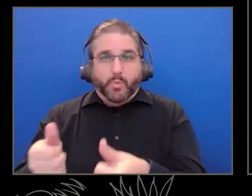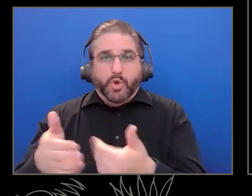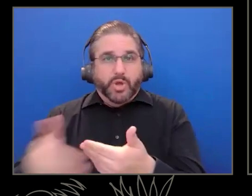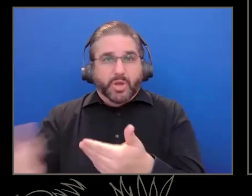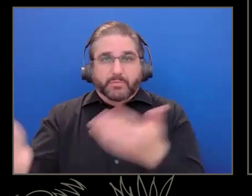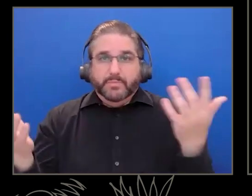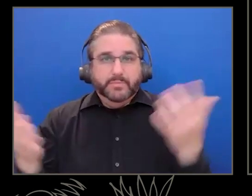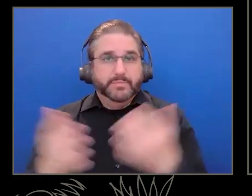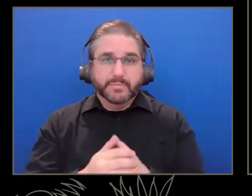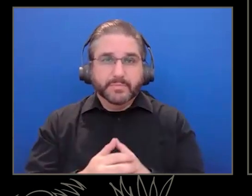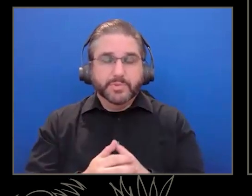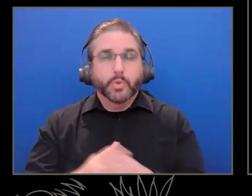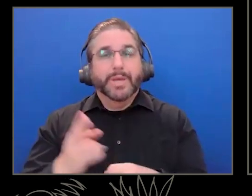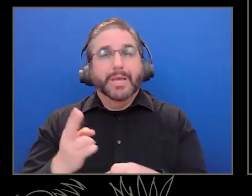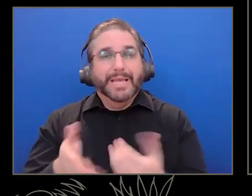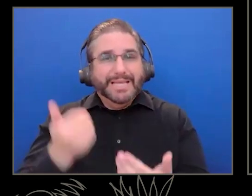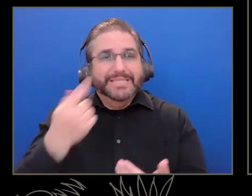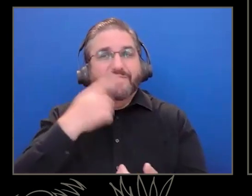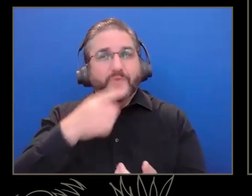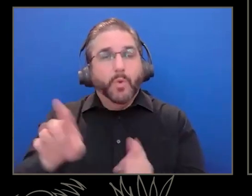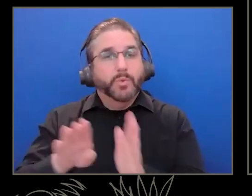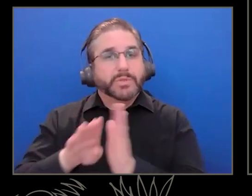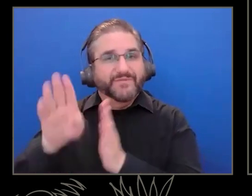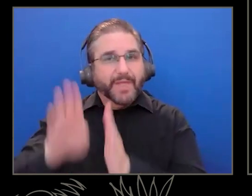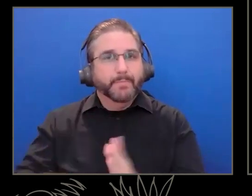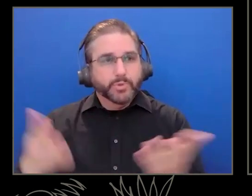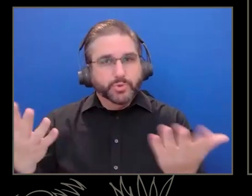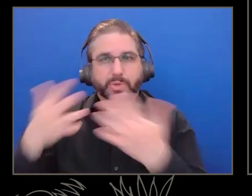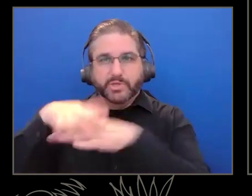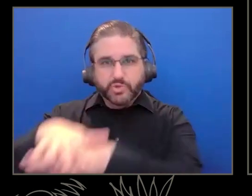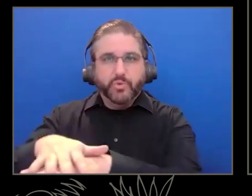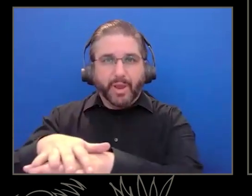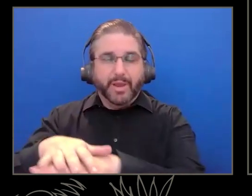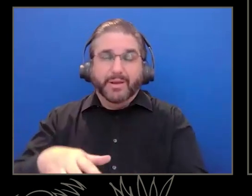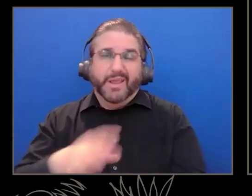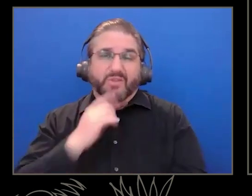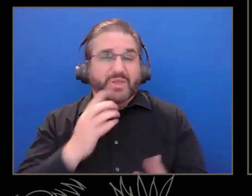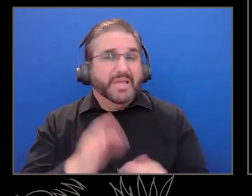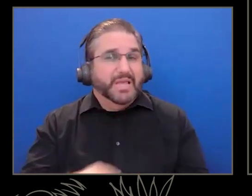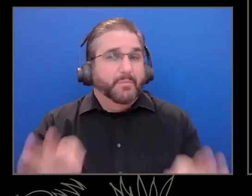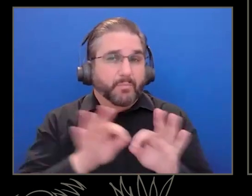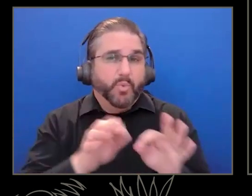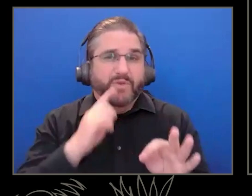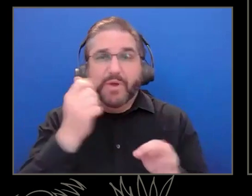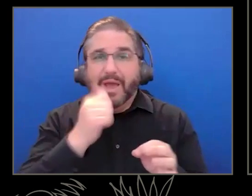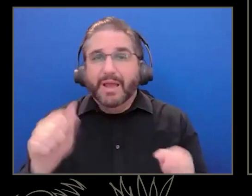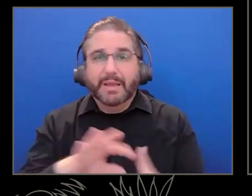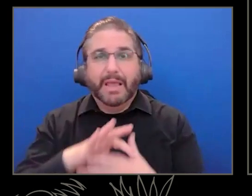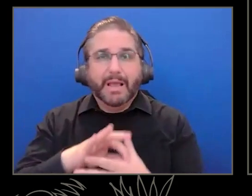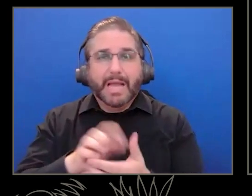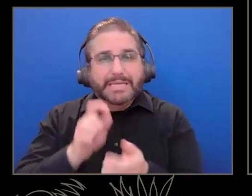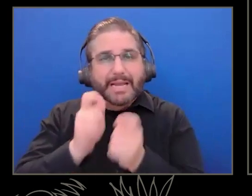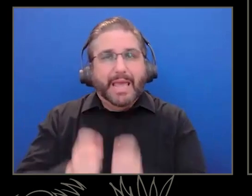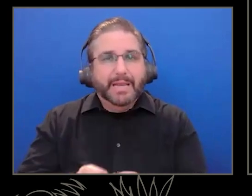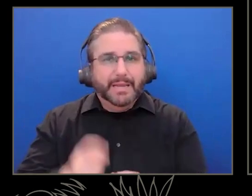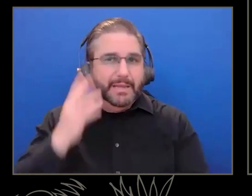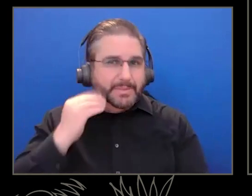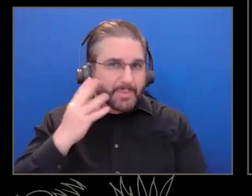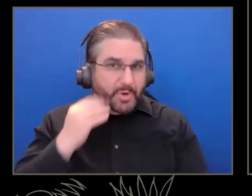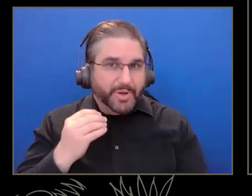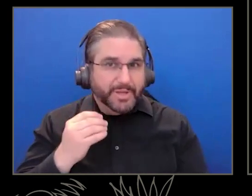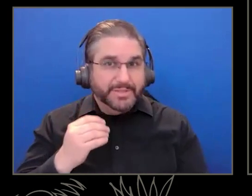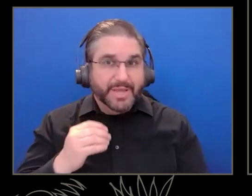for developers to integrate, and very important for a good content editing experience. And all of that